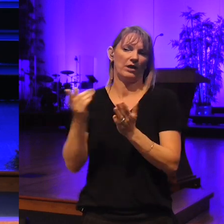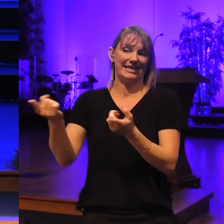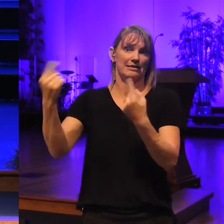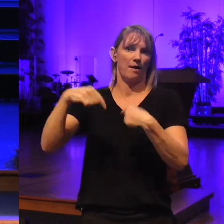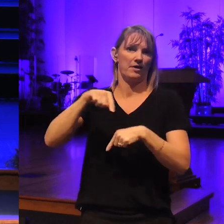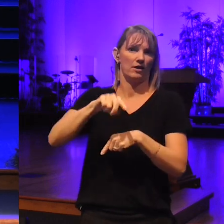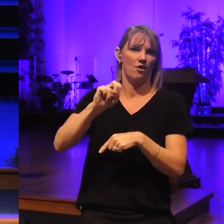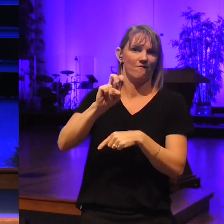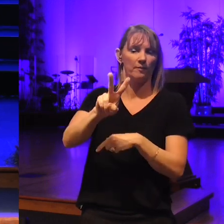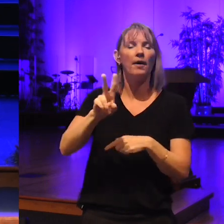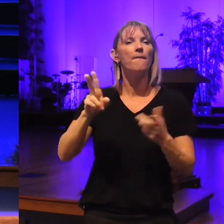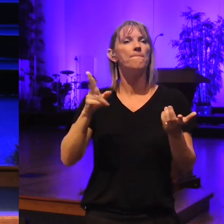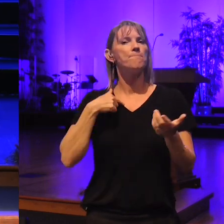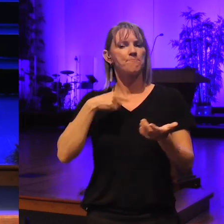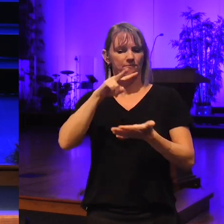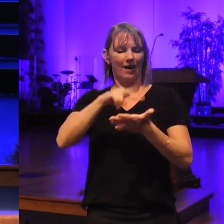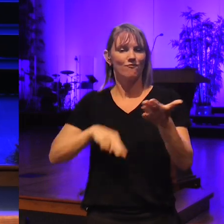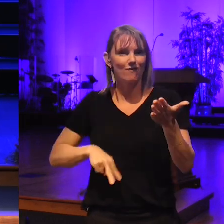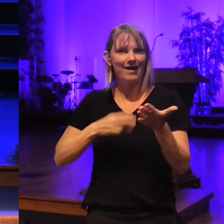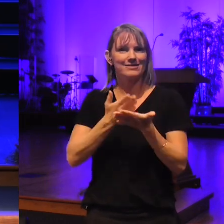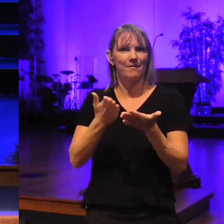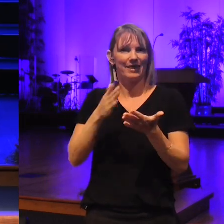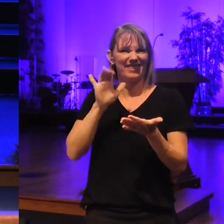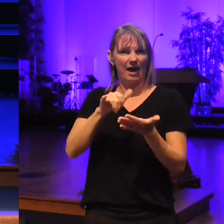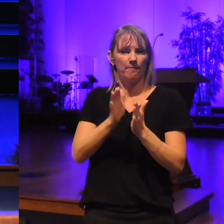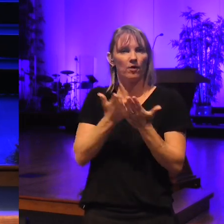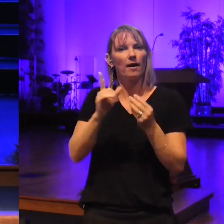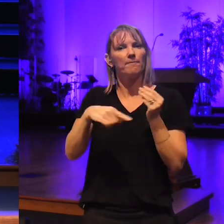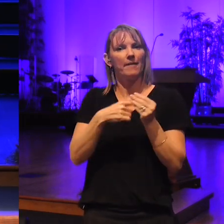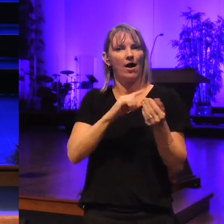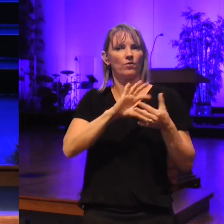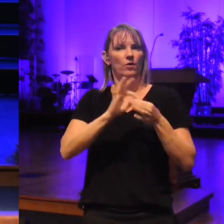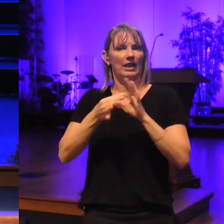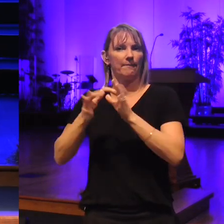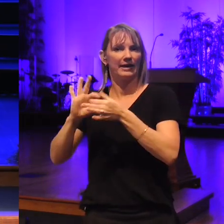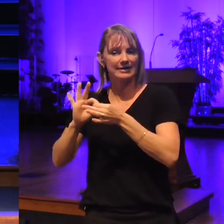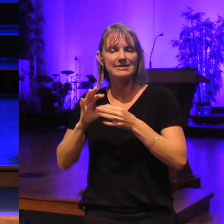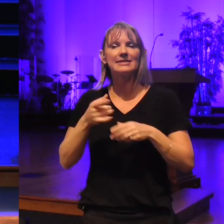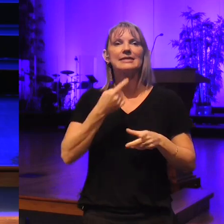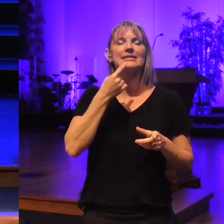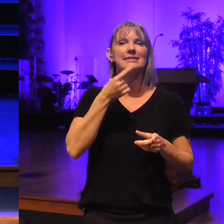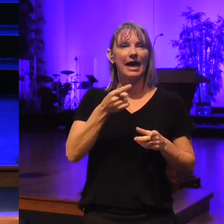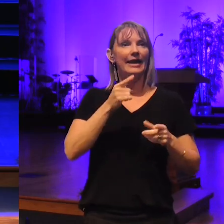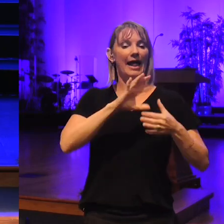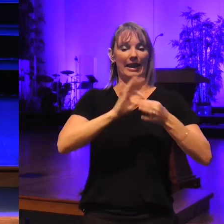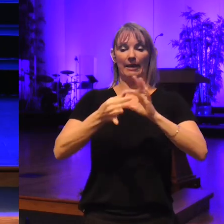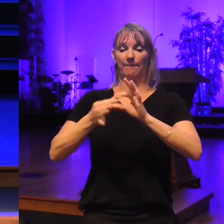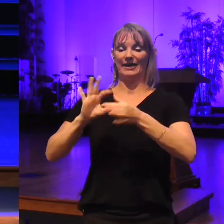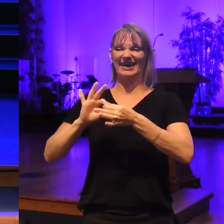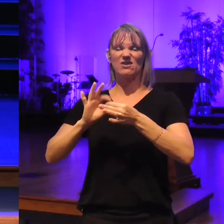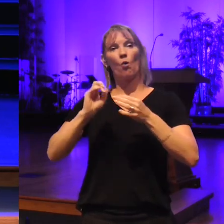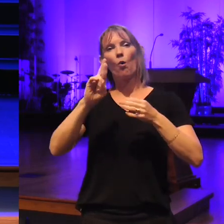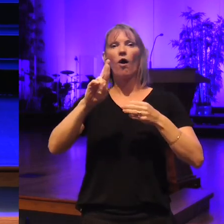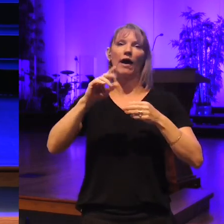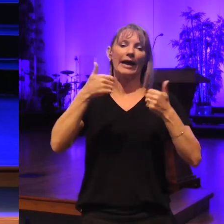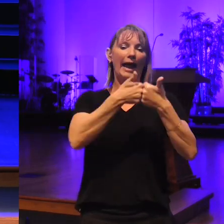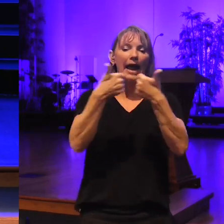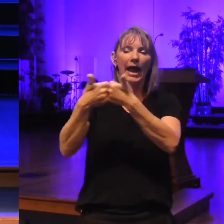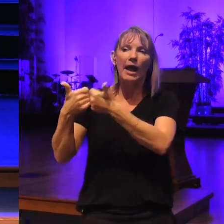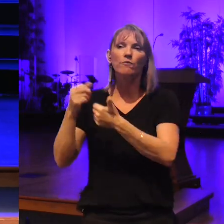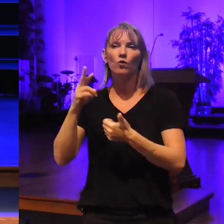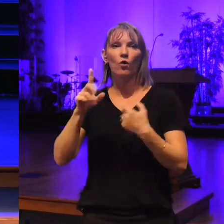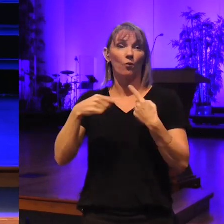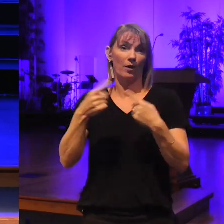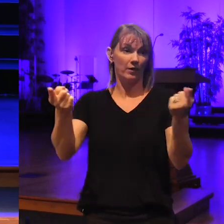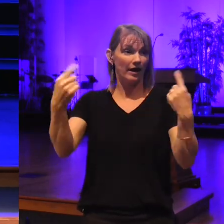in the book and I found something about the Olympics in there. And he said that the Olympics or big games we go to, or maybe even